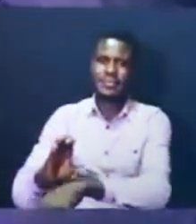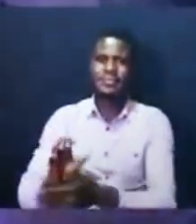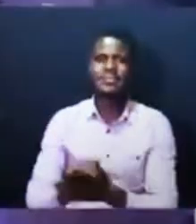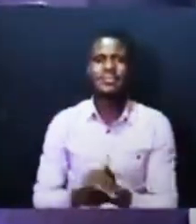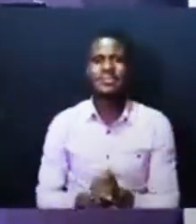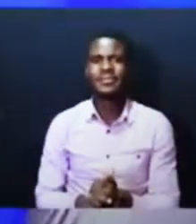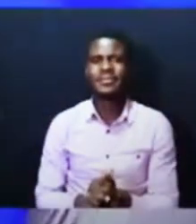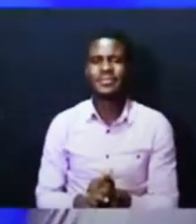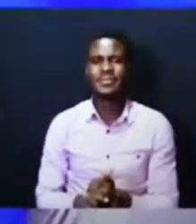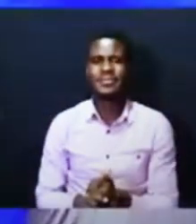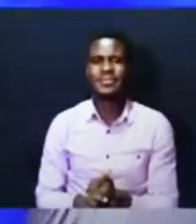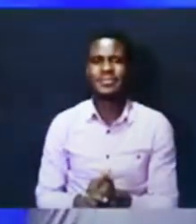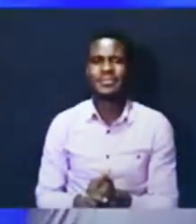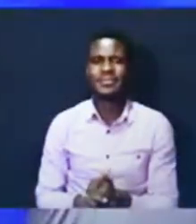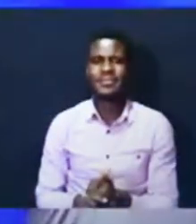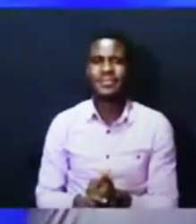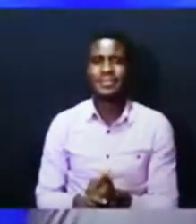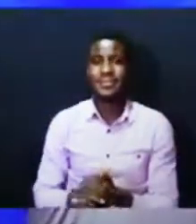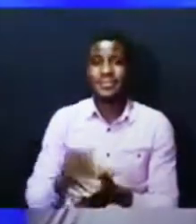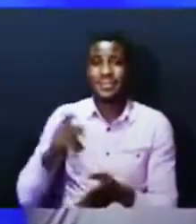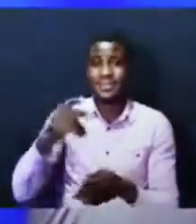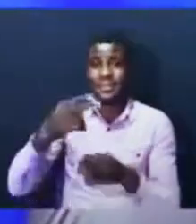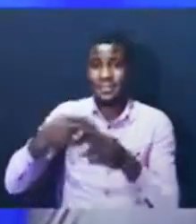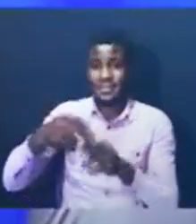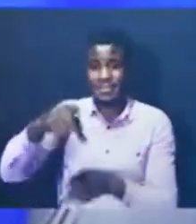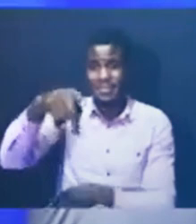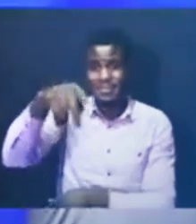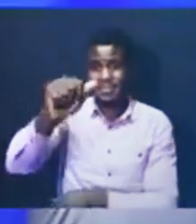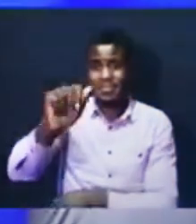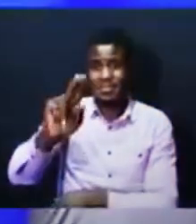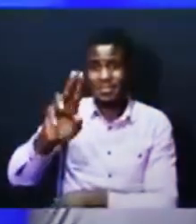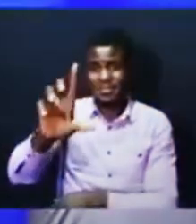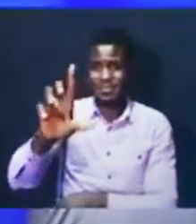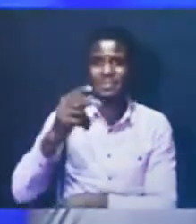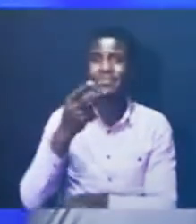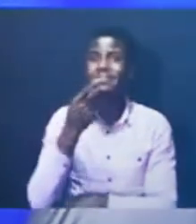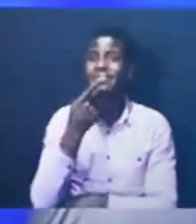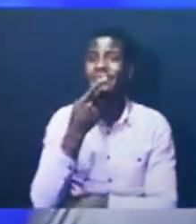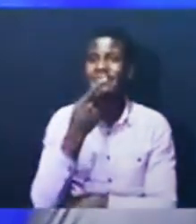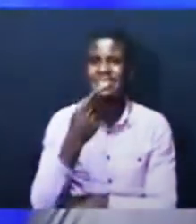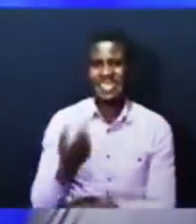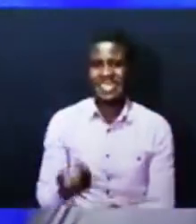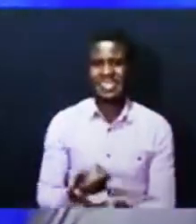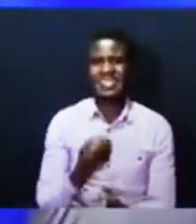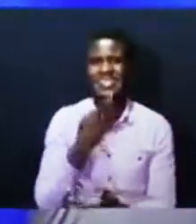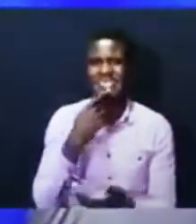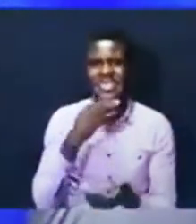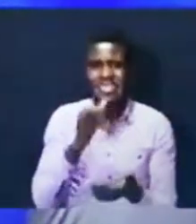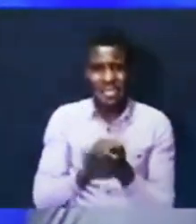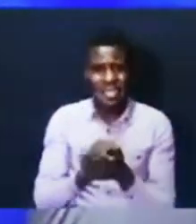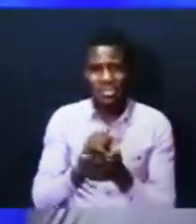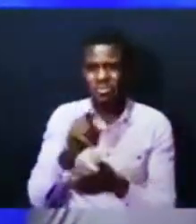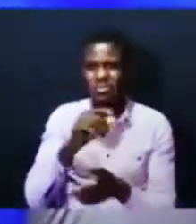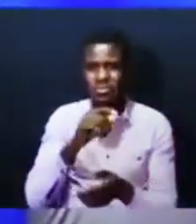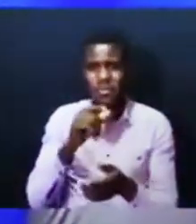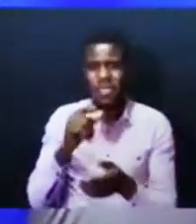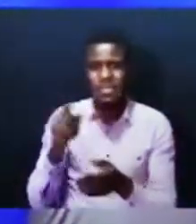is saying here that instead of allowing Christ to suffer again, he takes the